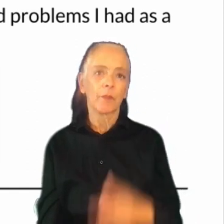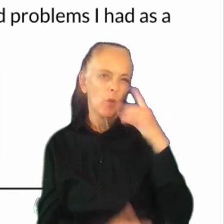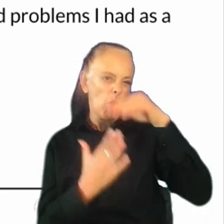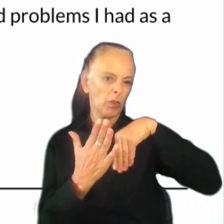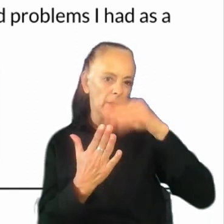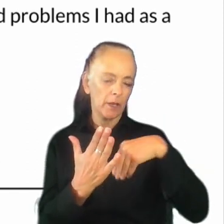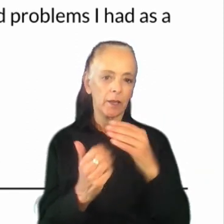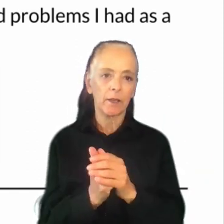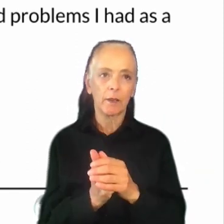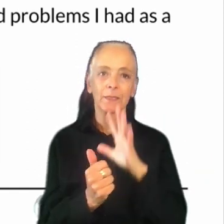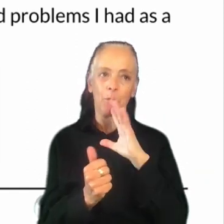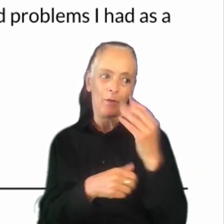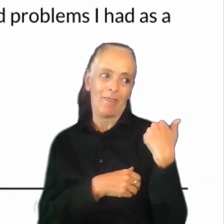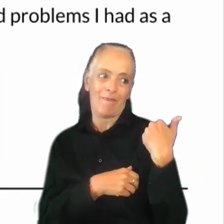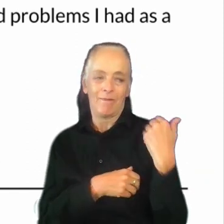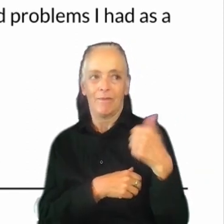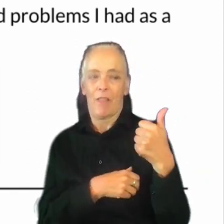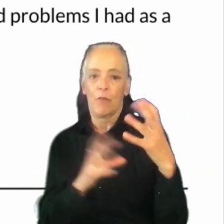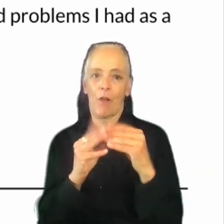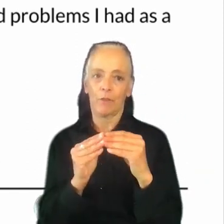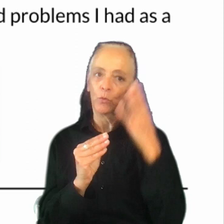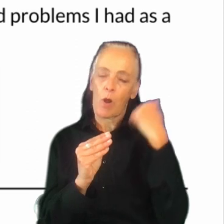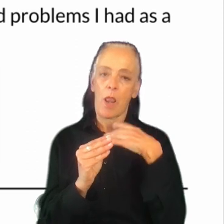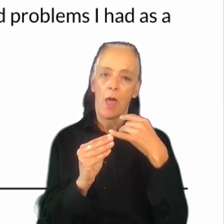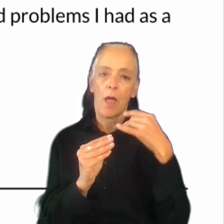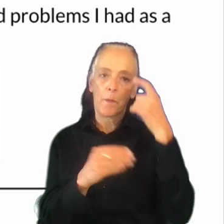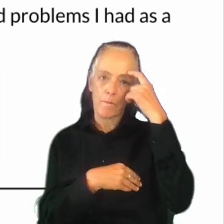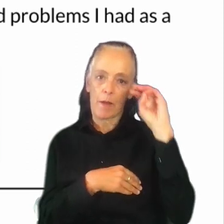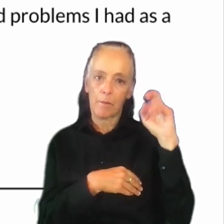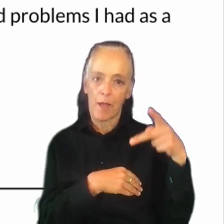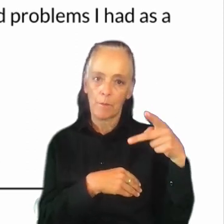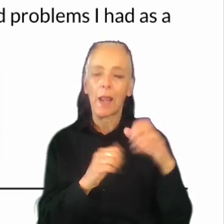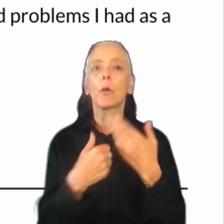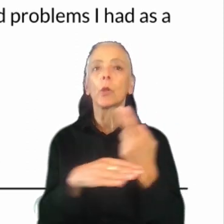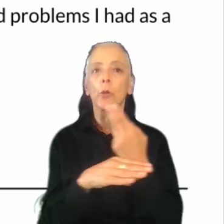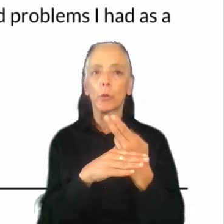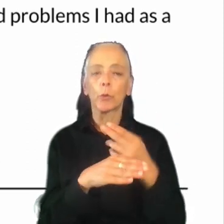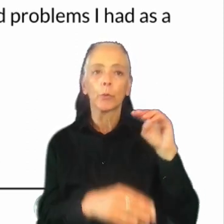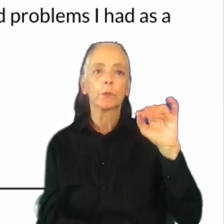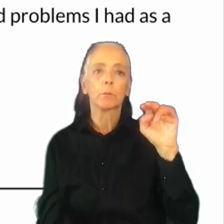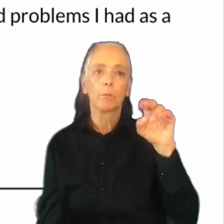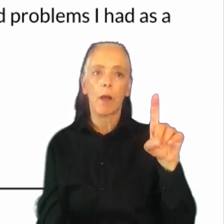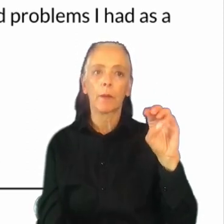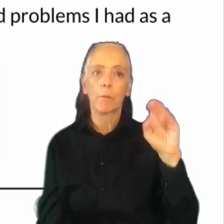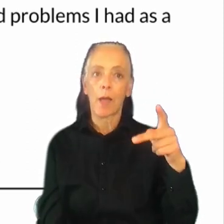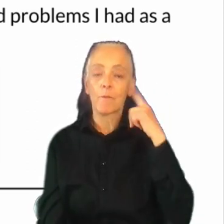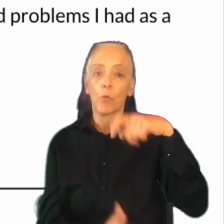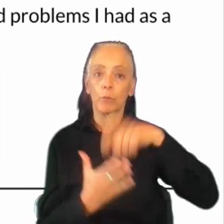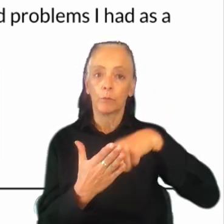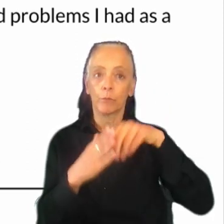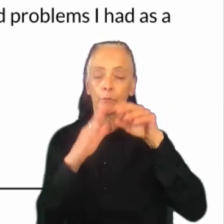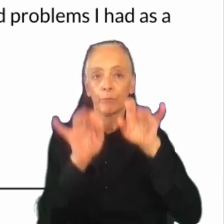conference the games user research summer camp about why i like mind maps and also how to use a mind map for note note-taking i